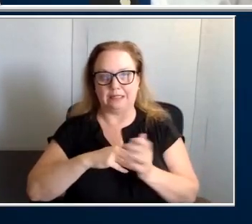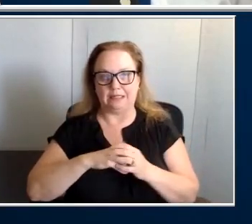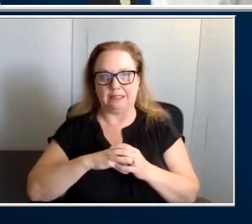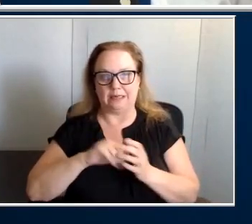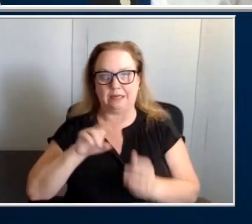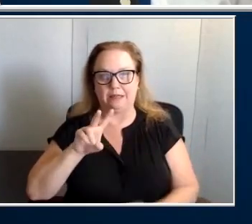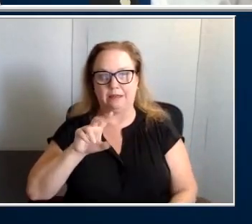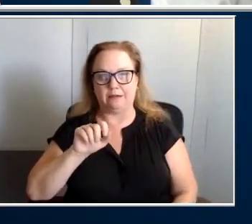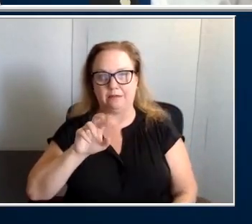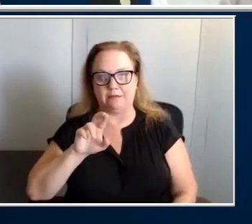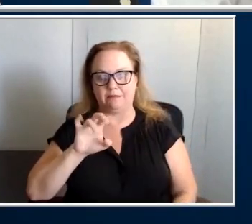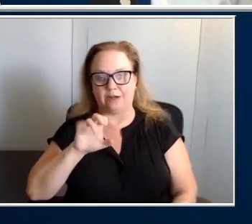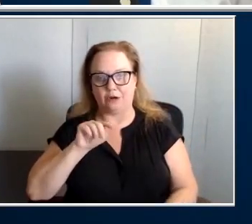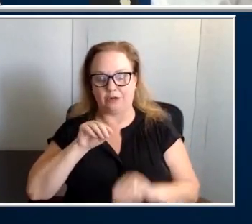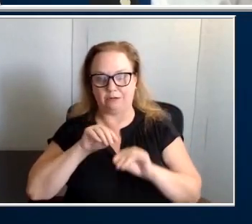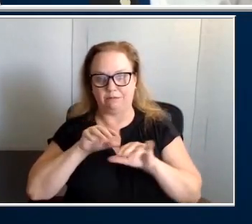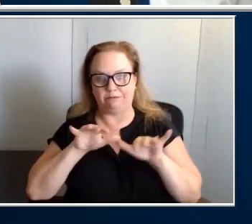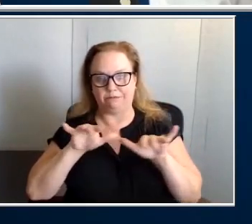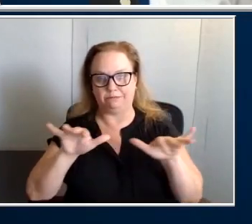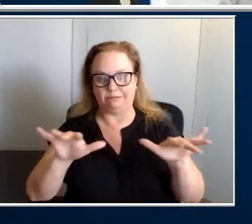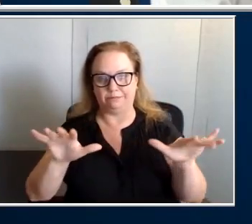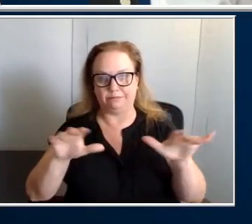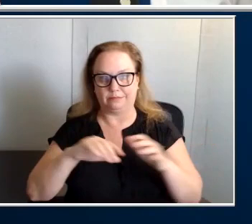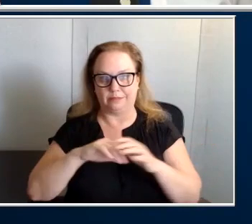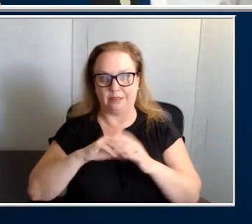here. I think this the new